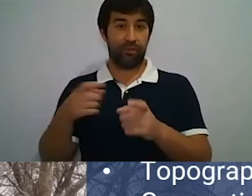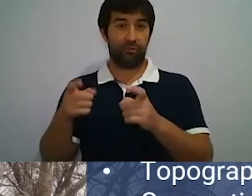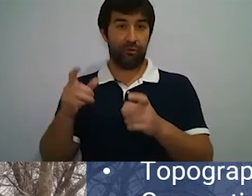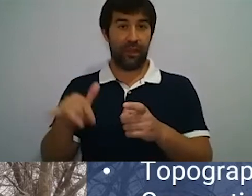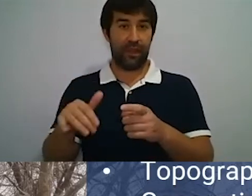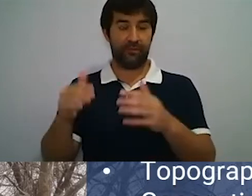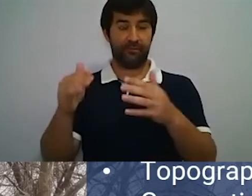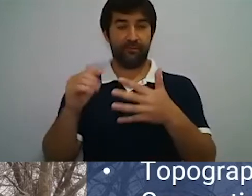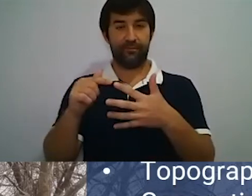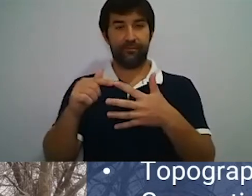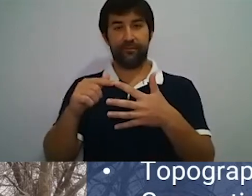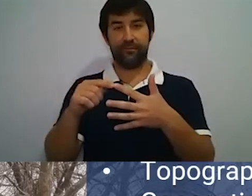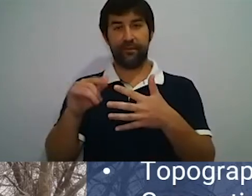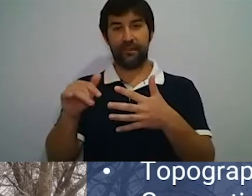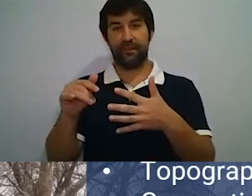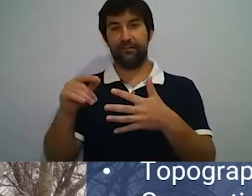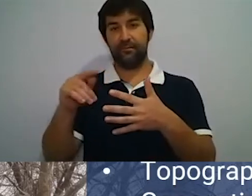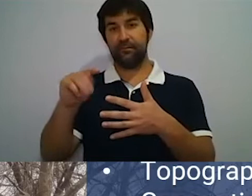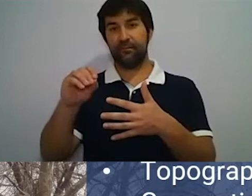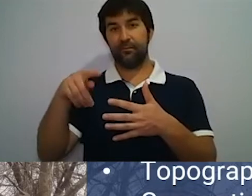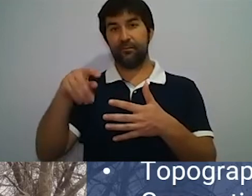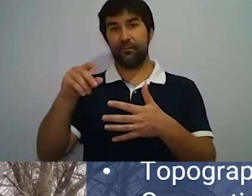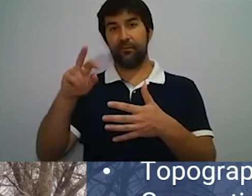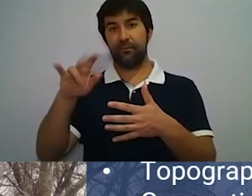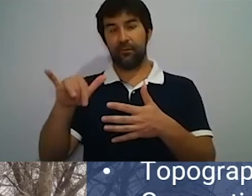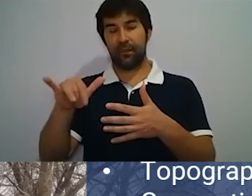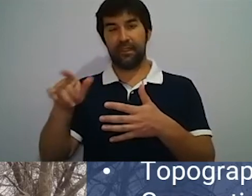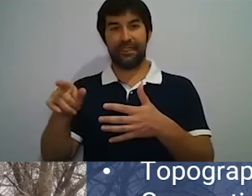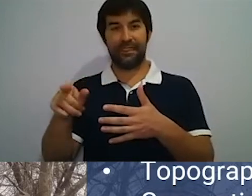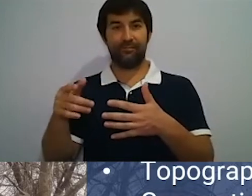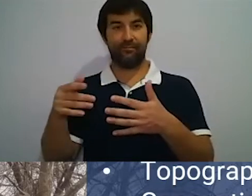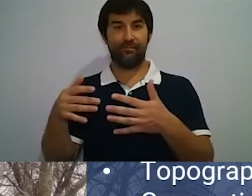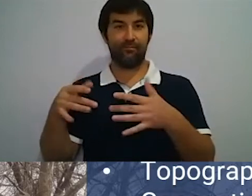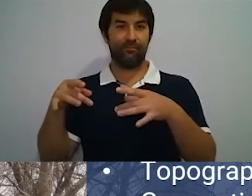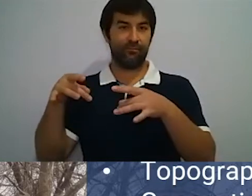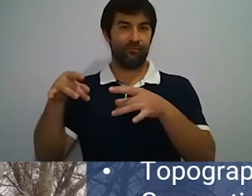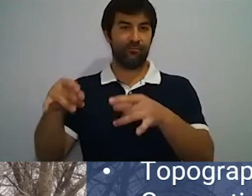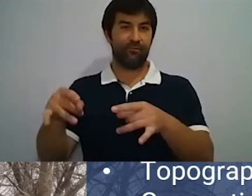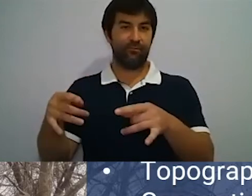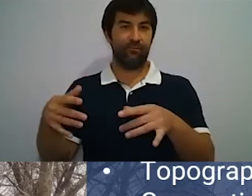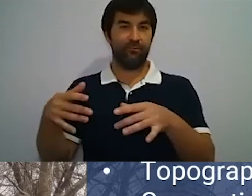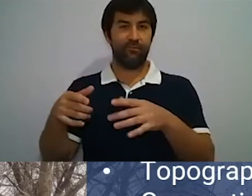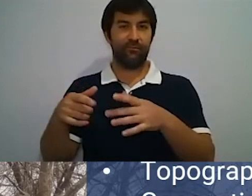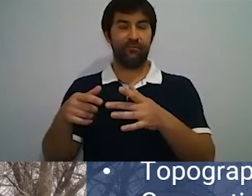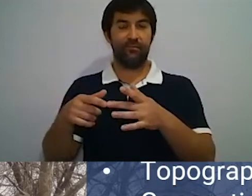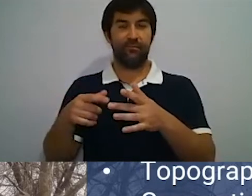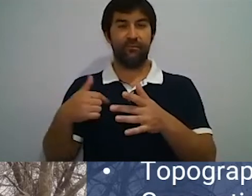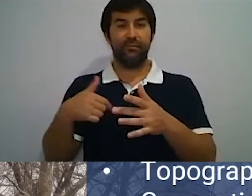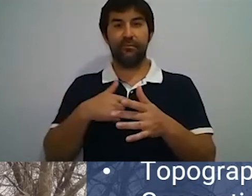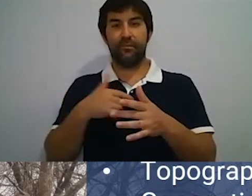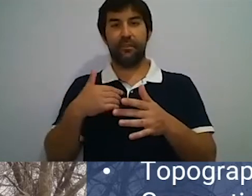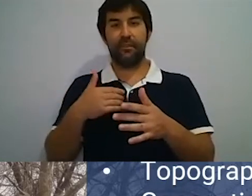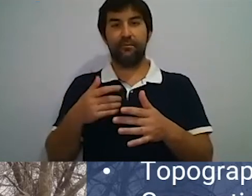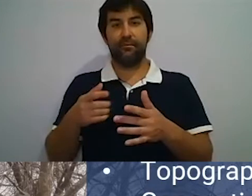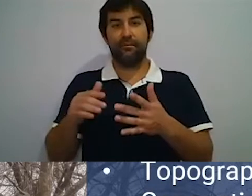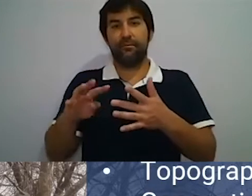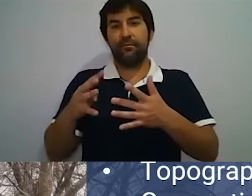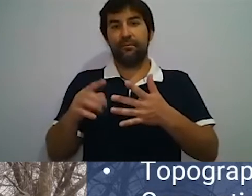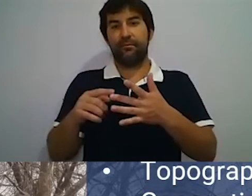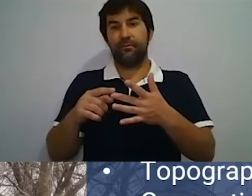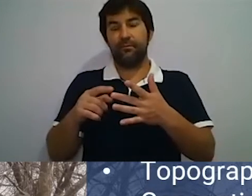currently, thanks to the happy event of a recent birth in our department, he's also serving as a stunt double acting municipal